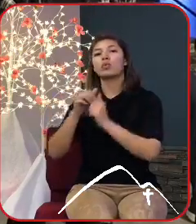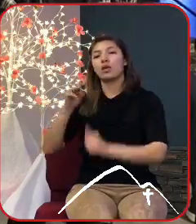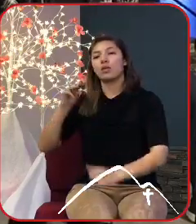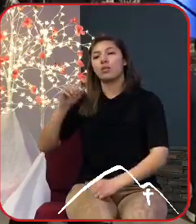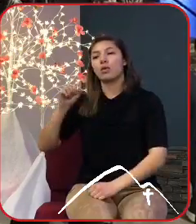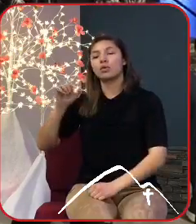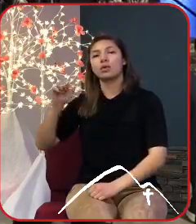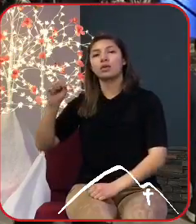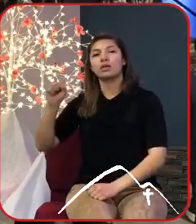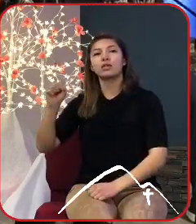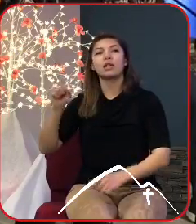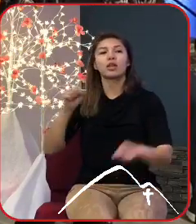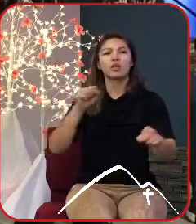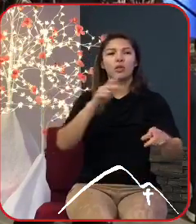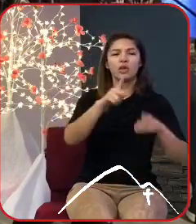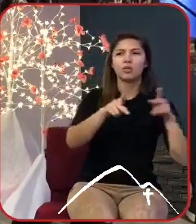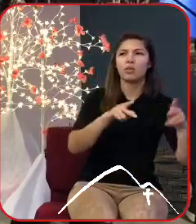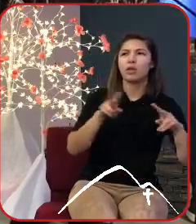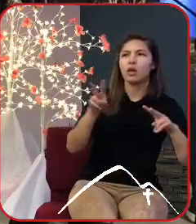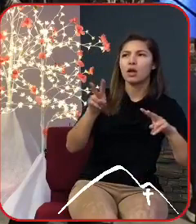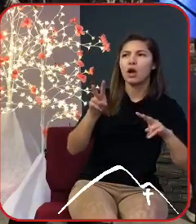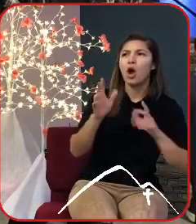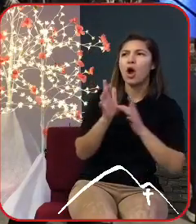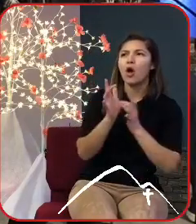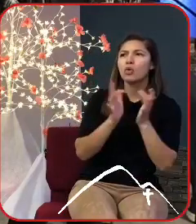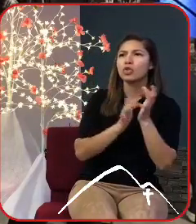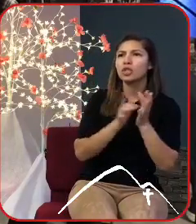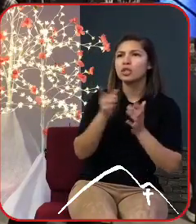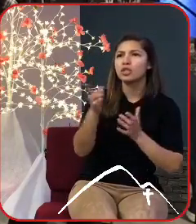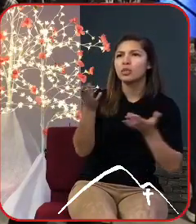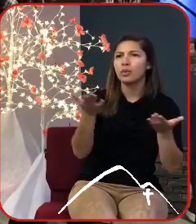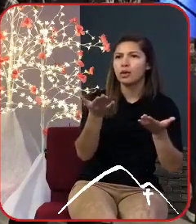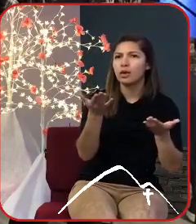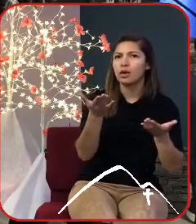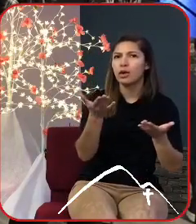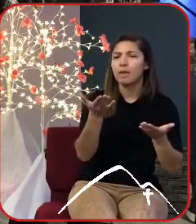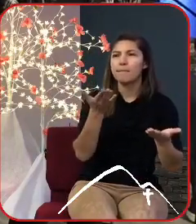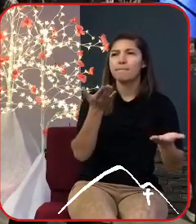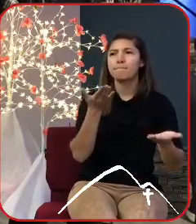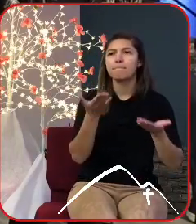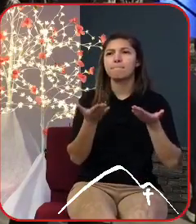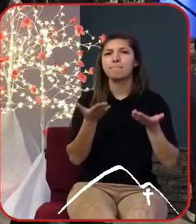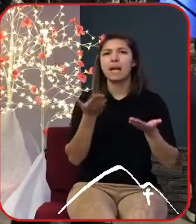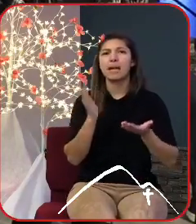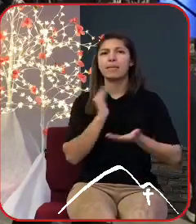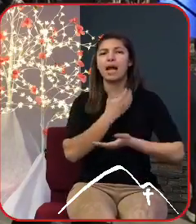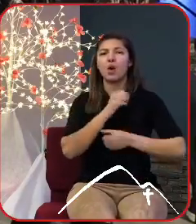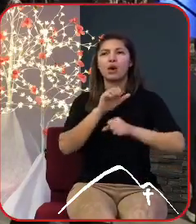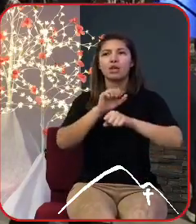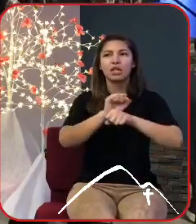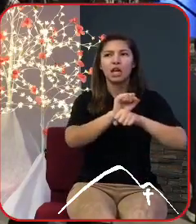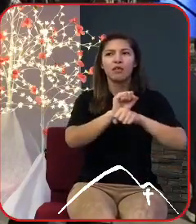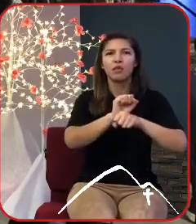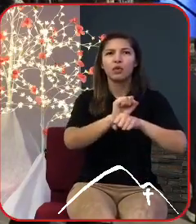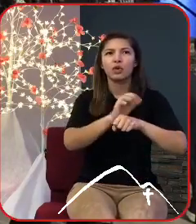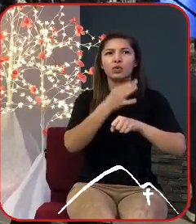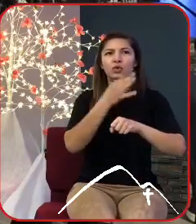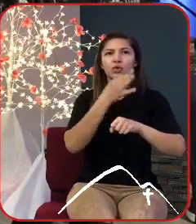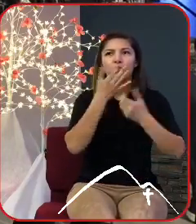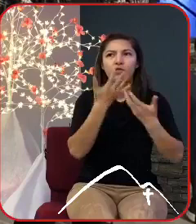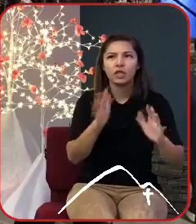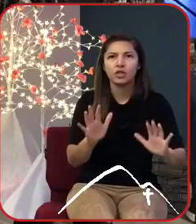they were sure that this bondage to Rome was going to end that